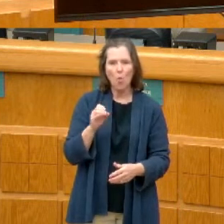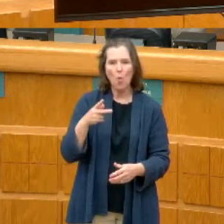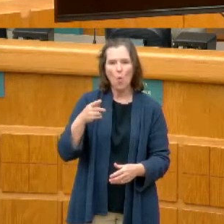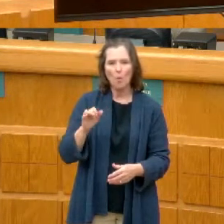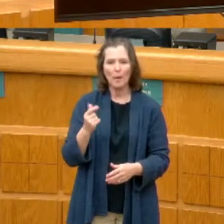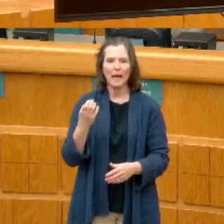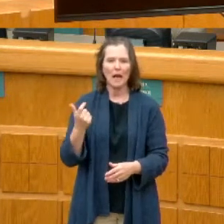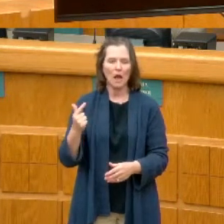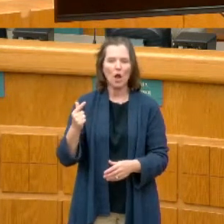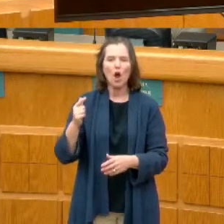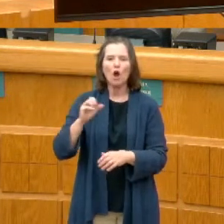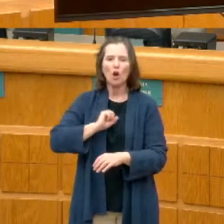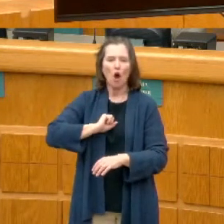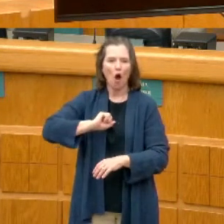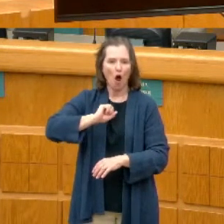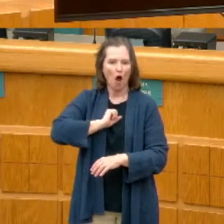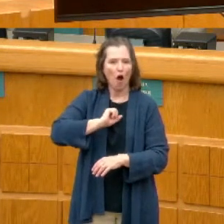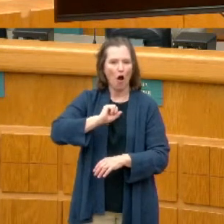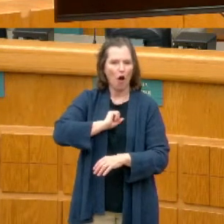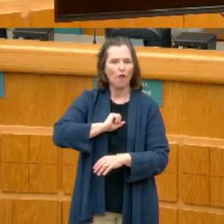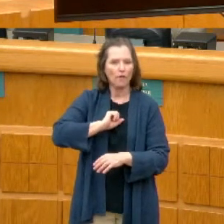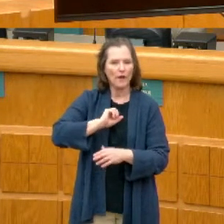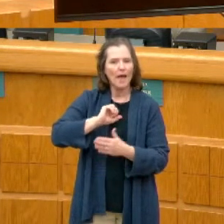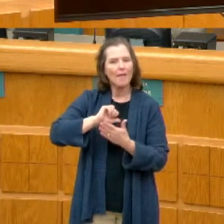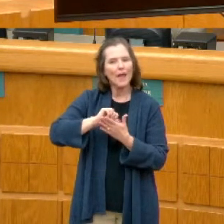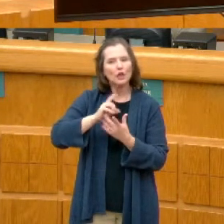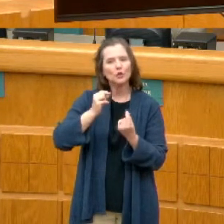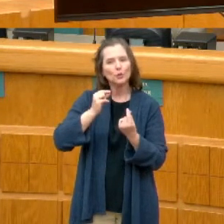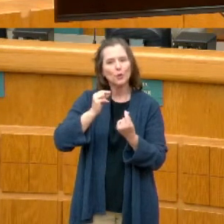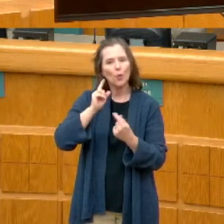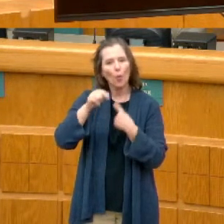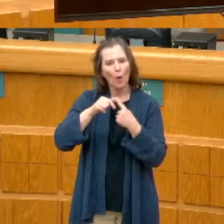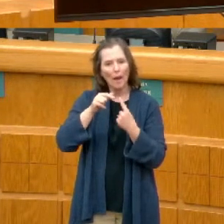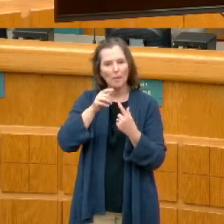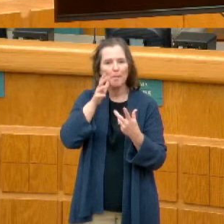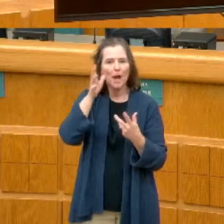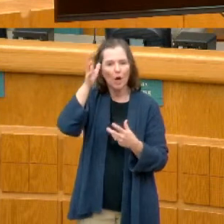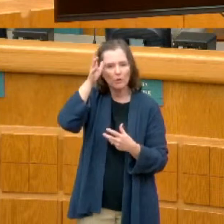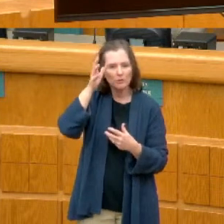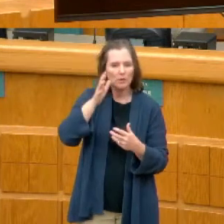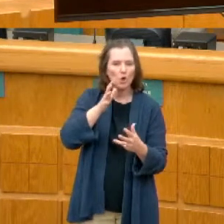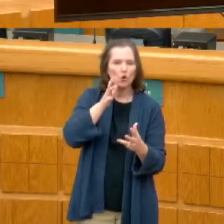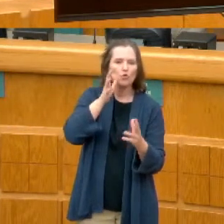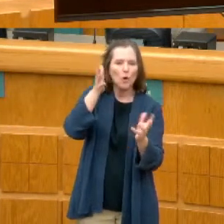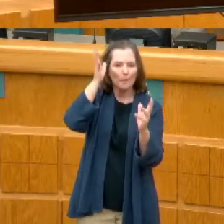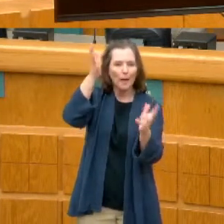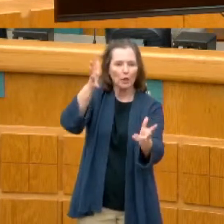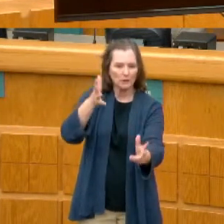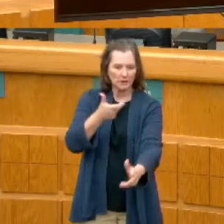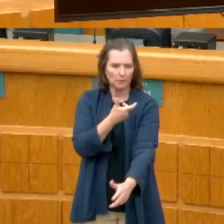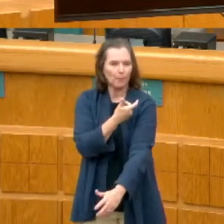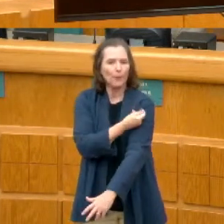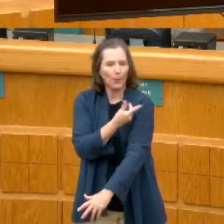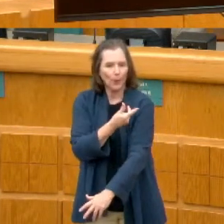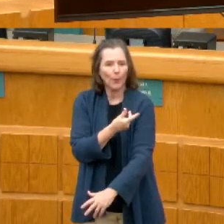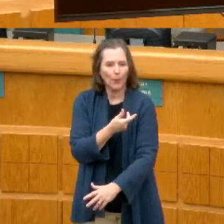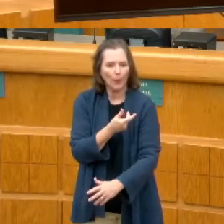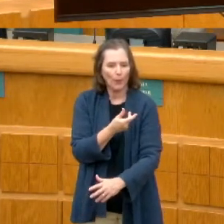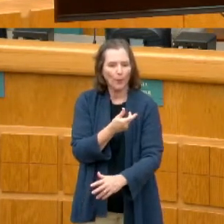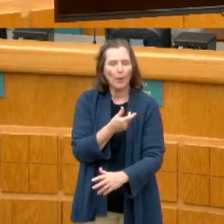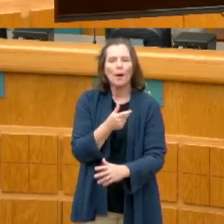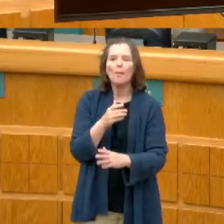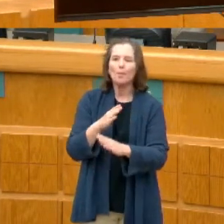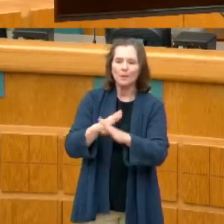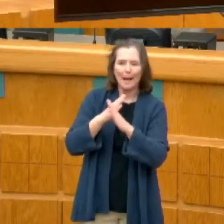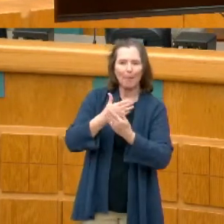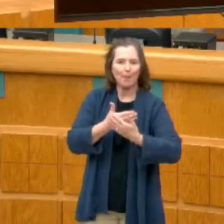to prevent that baby from getting an infection. That is what leads to herd immunity. When we get enough people